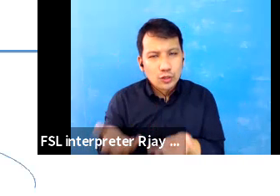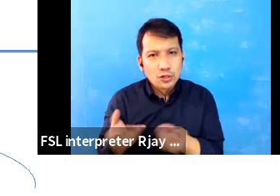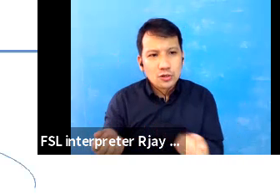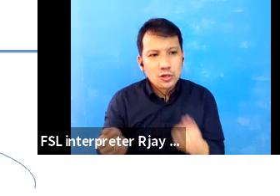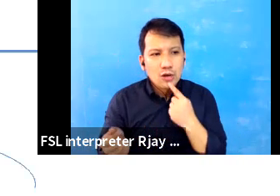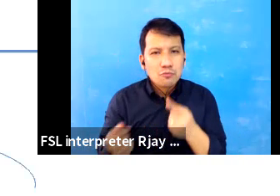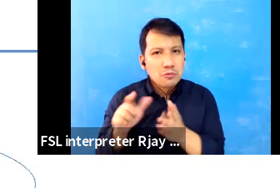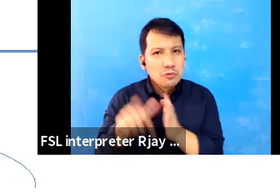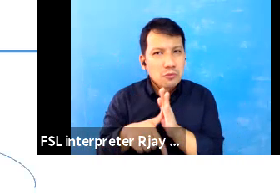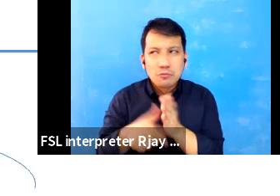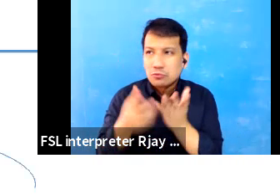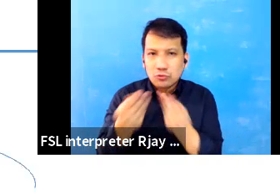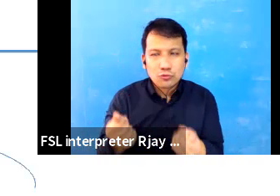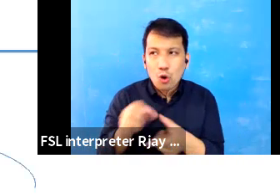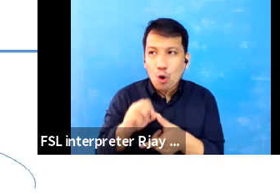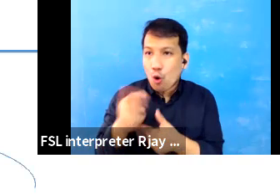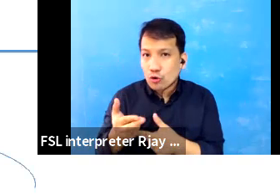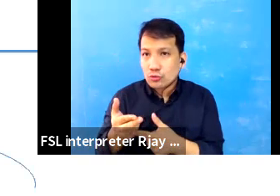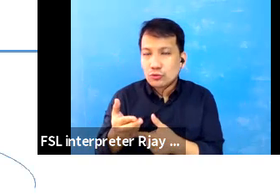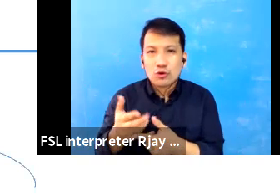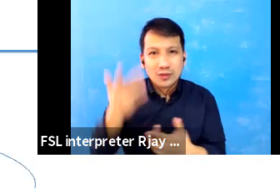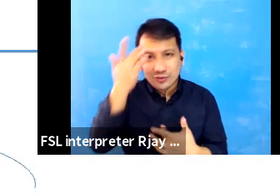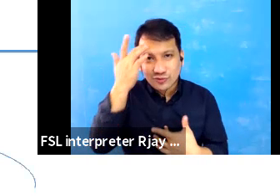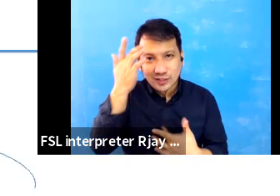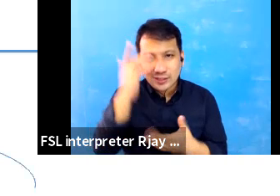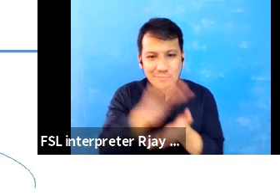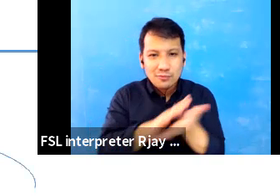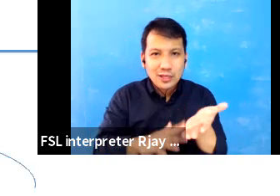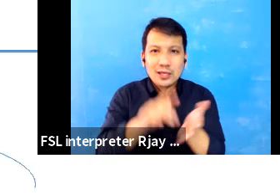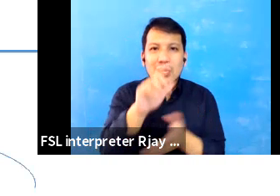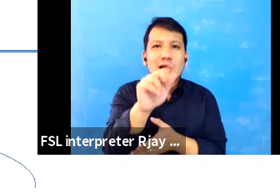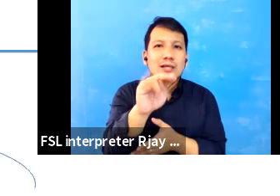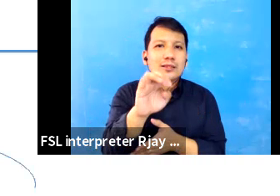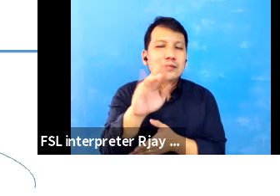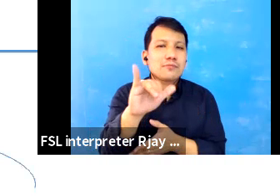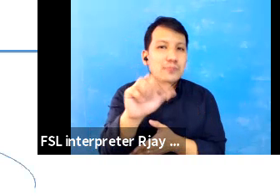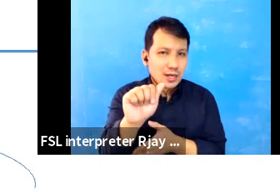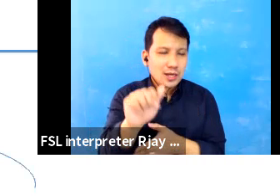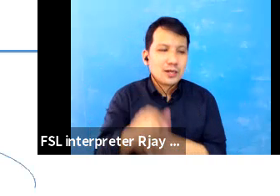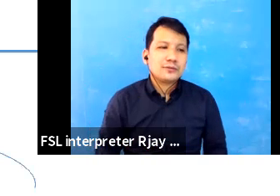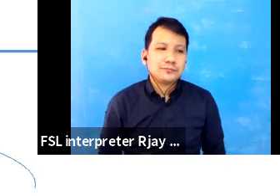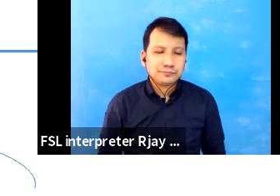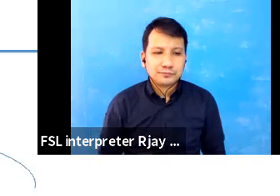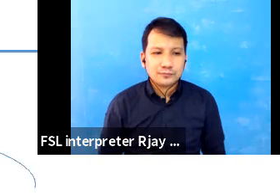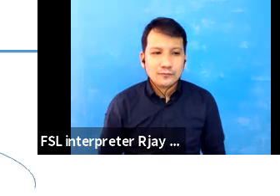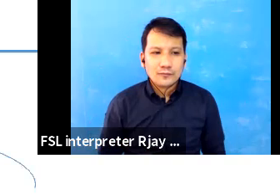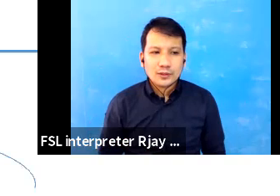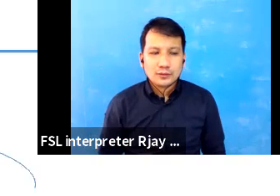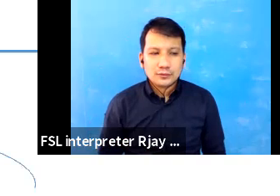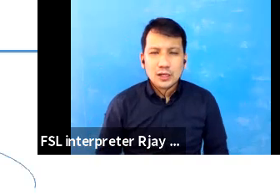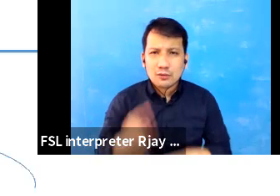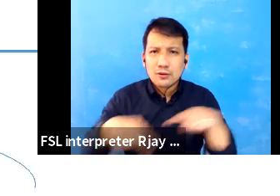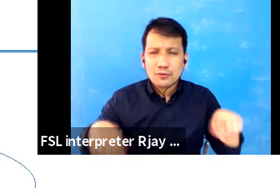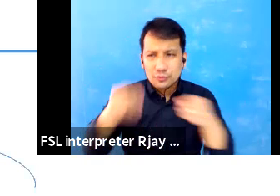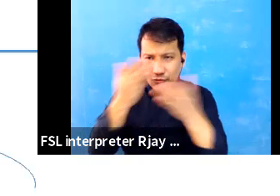stunting later on, or neither would have anemia. Again, the importance of looking at the dietary diversity